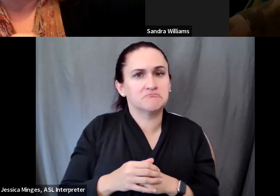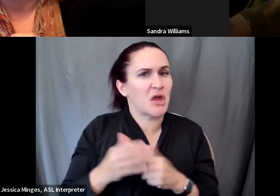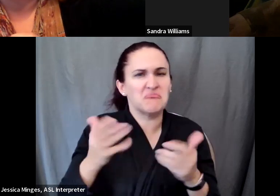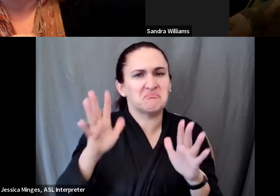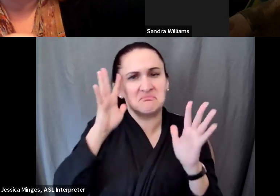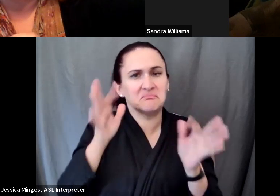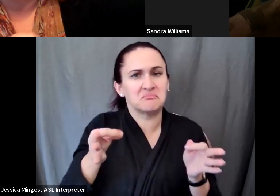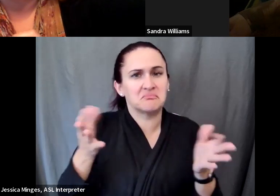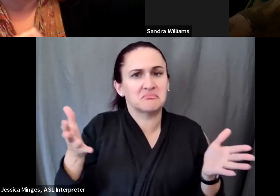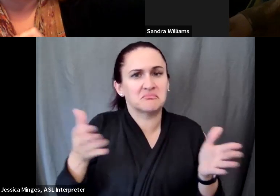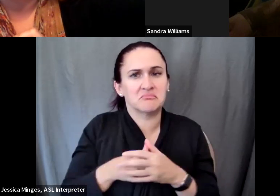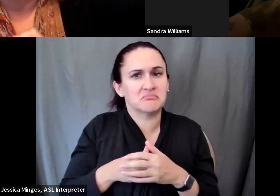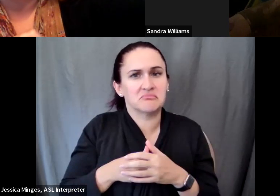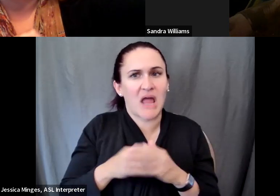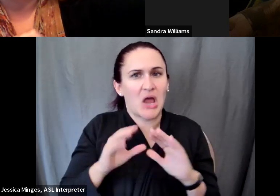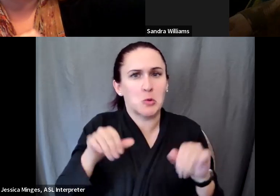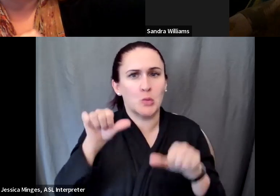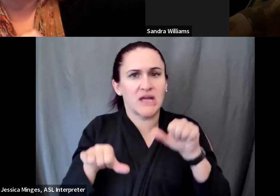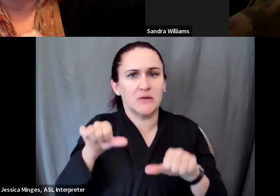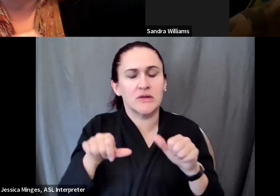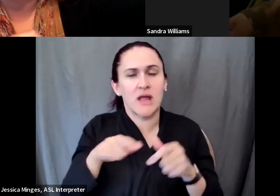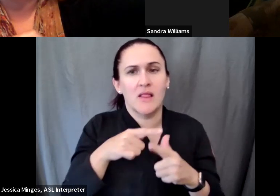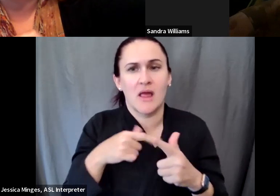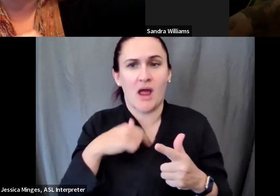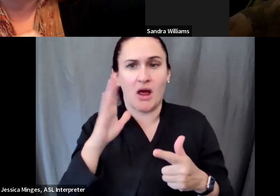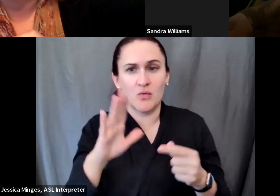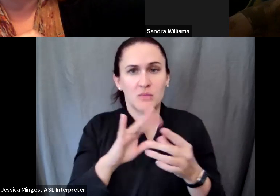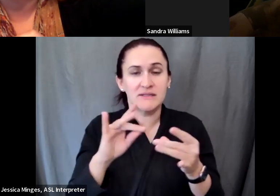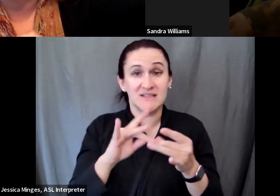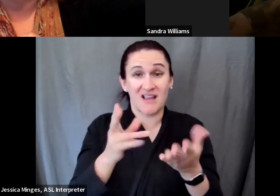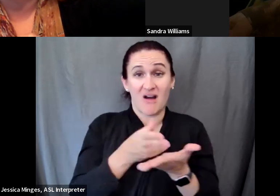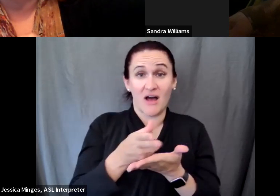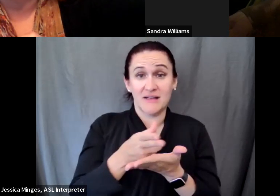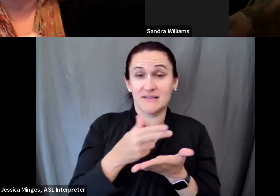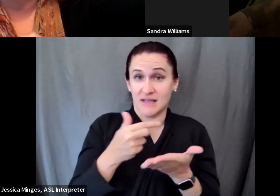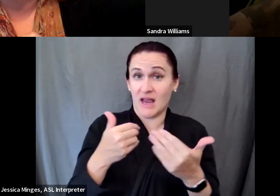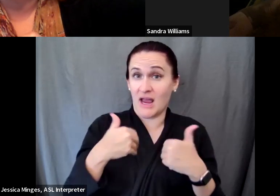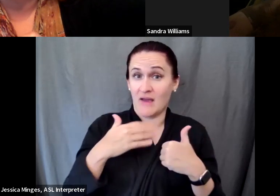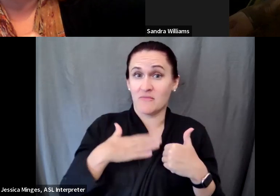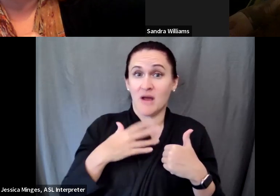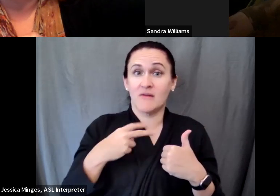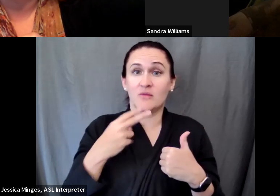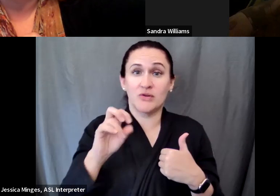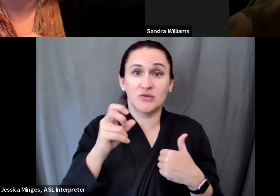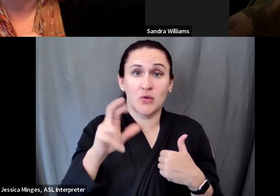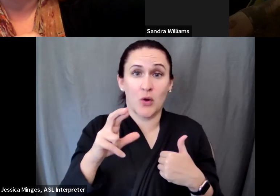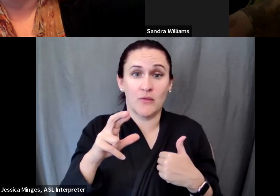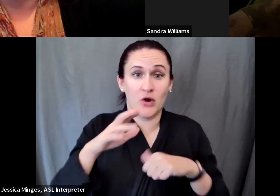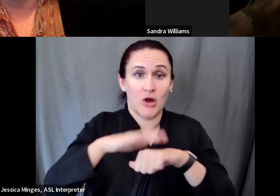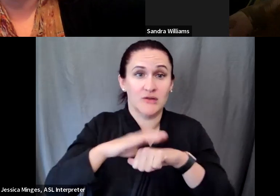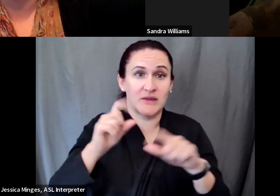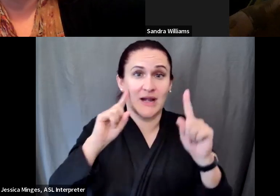my mind that I was going to do that. And I will say honestly, I have my voiceover on, so I hear all sorts of